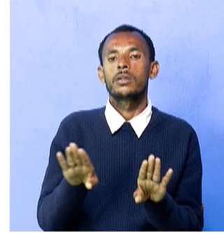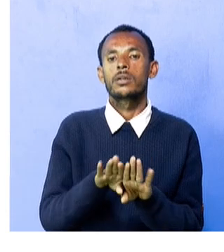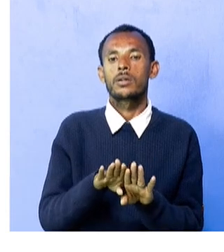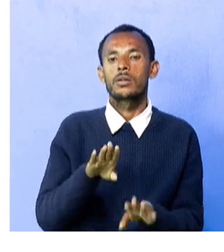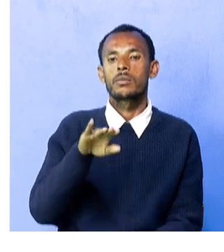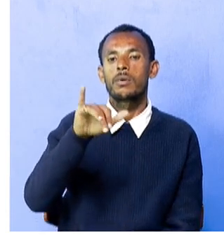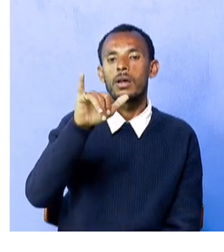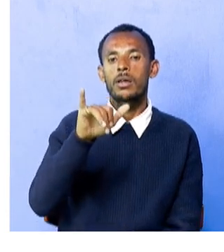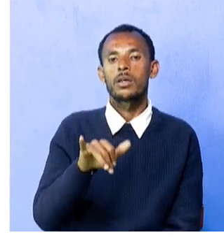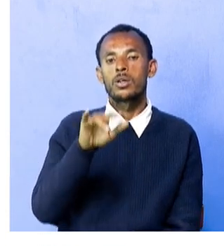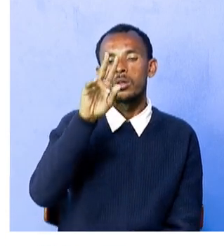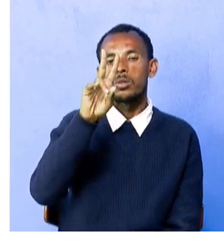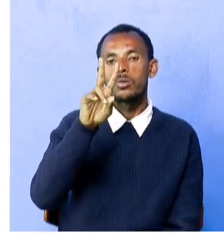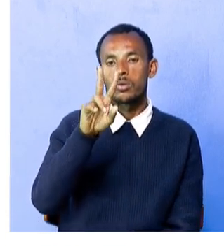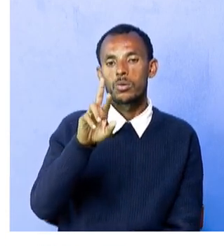two radii